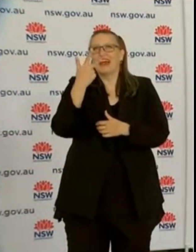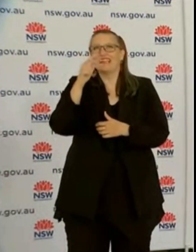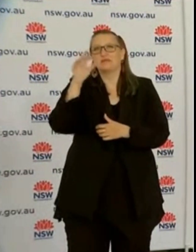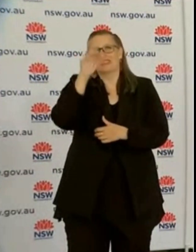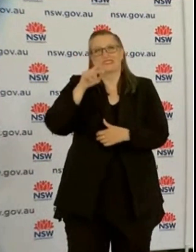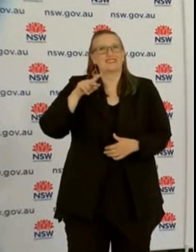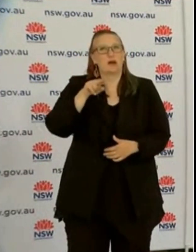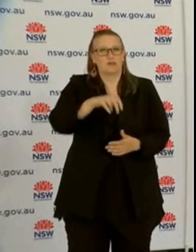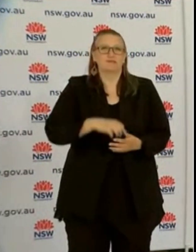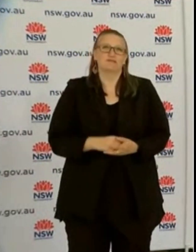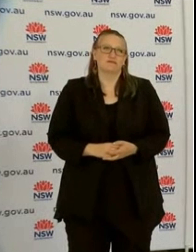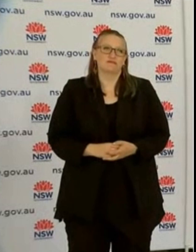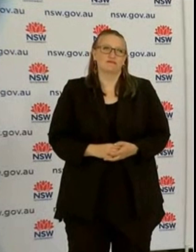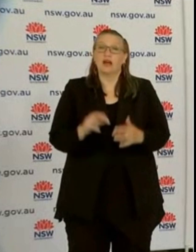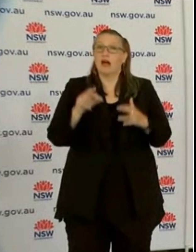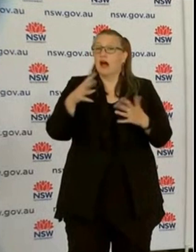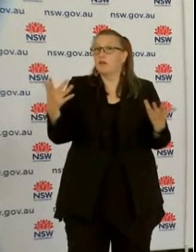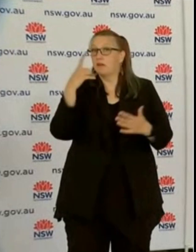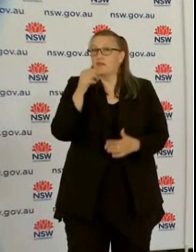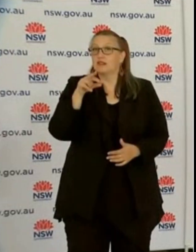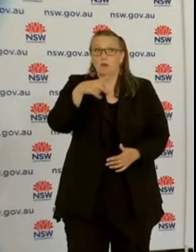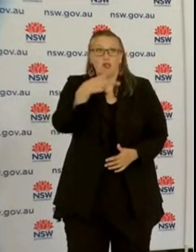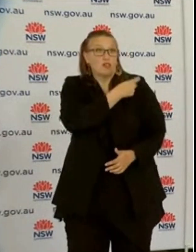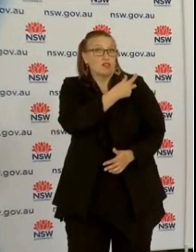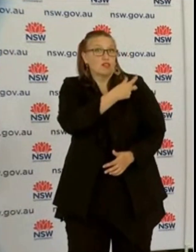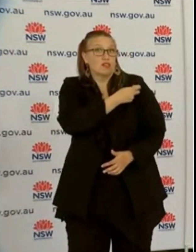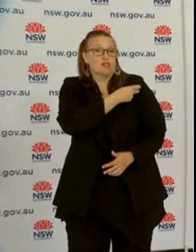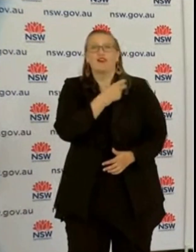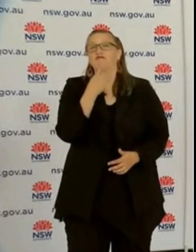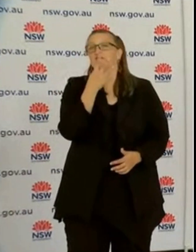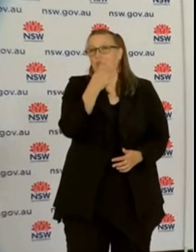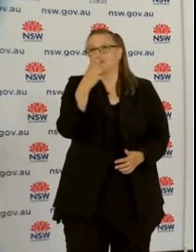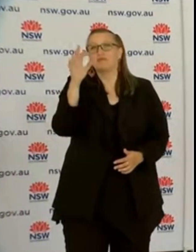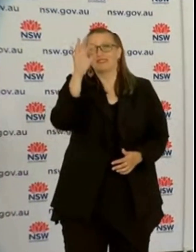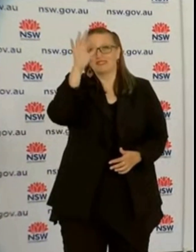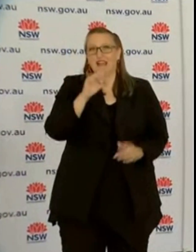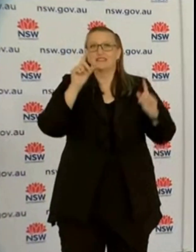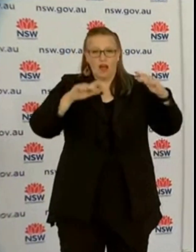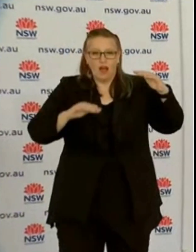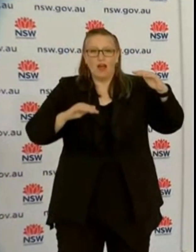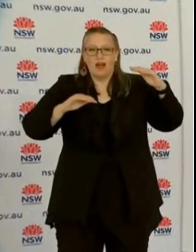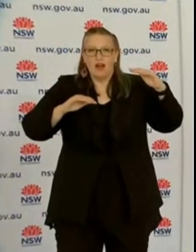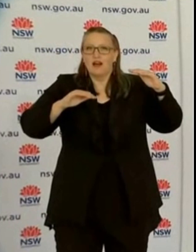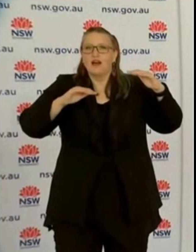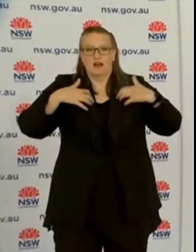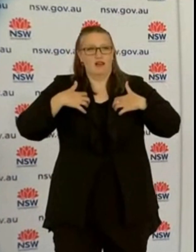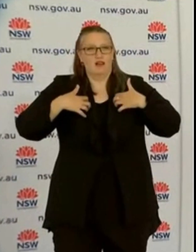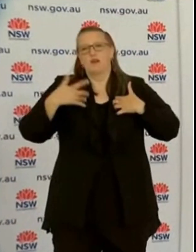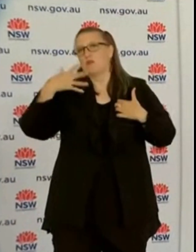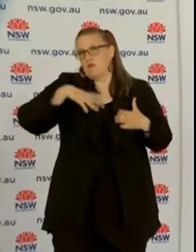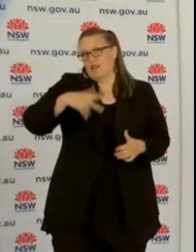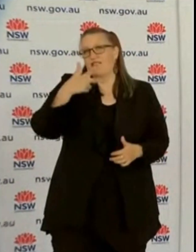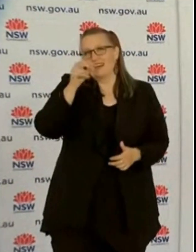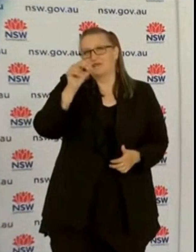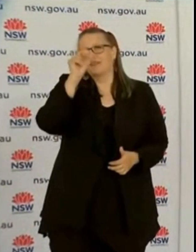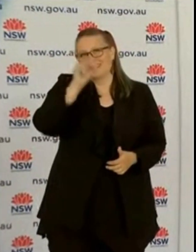fully vaccinated, a number which is very pleasingly inching towards that 70% double vaccination rate we're all looking forward